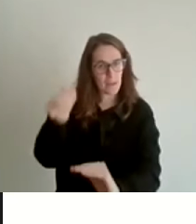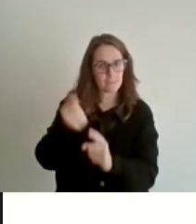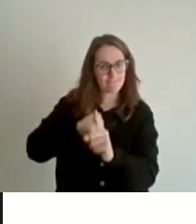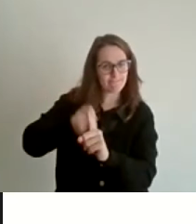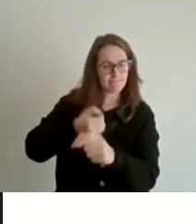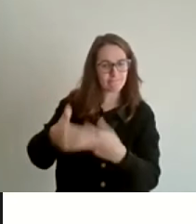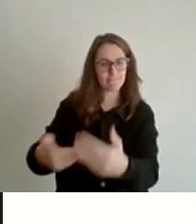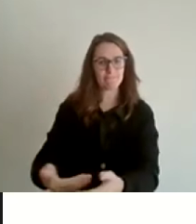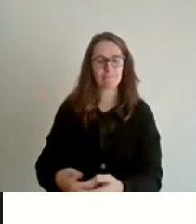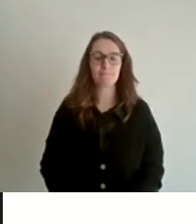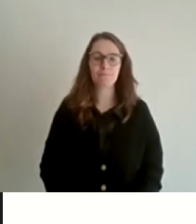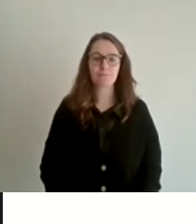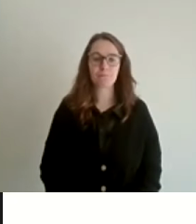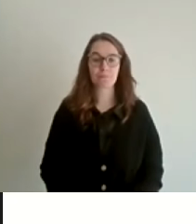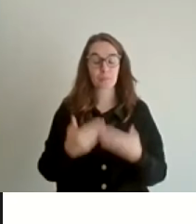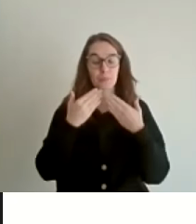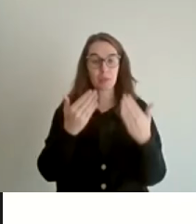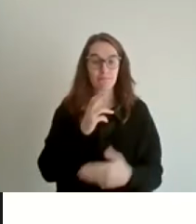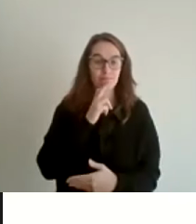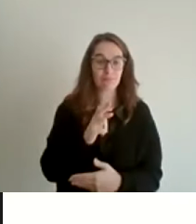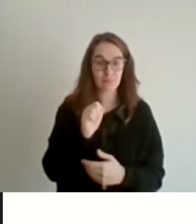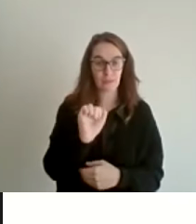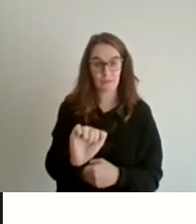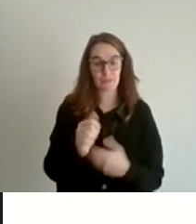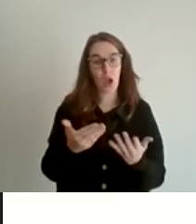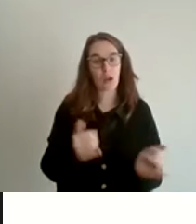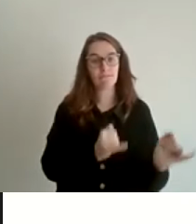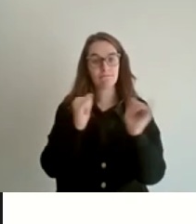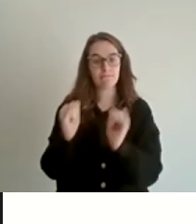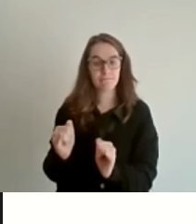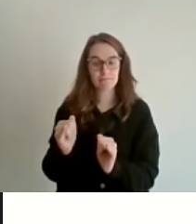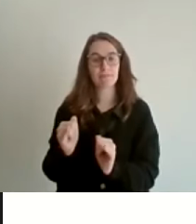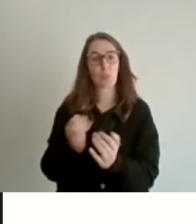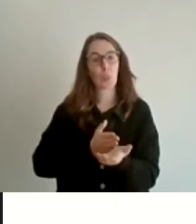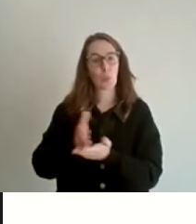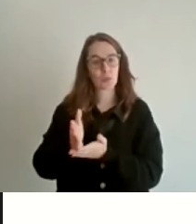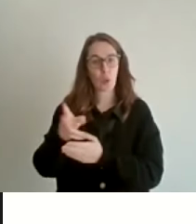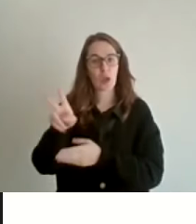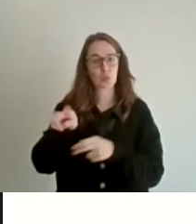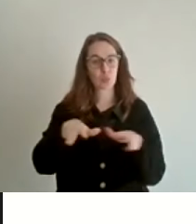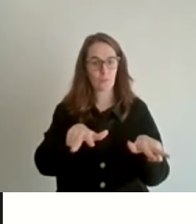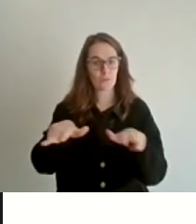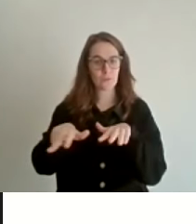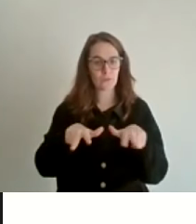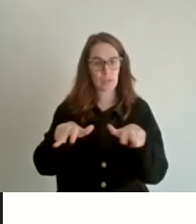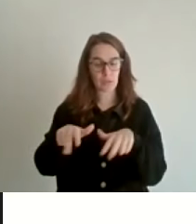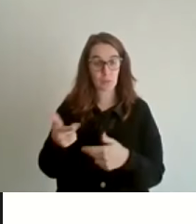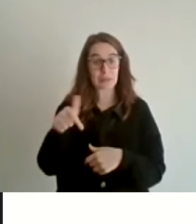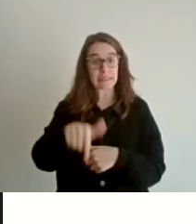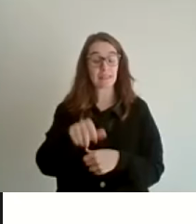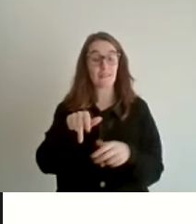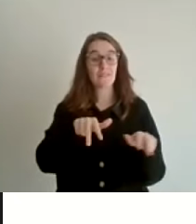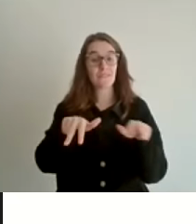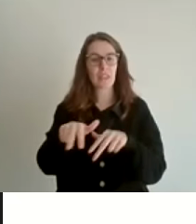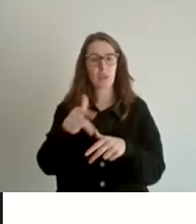Thank you very much for your answer. Now it's time for us to continue with the second video. So in this video, students have answered